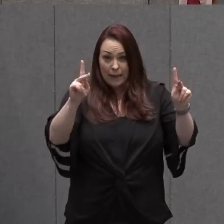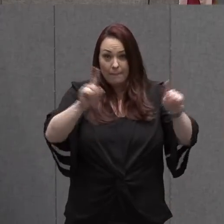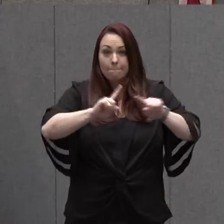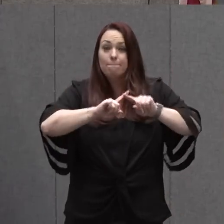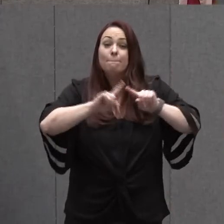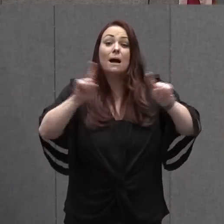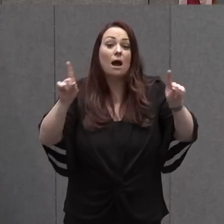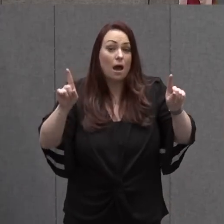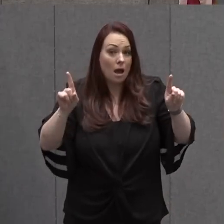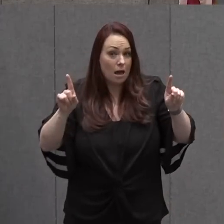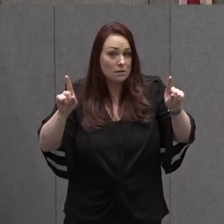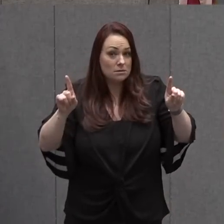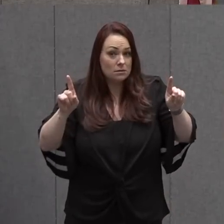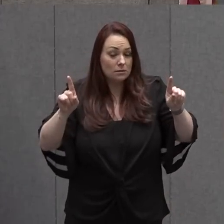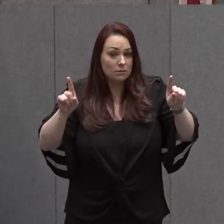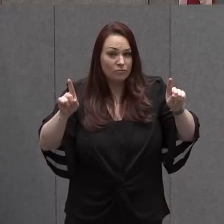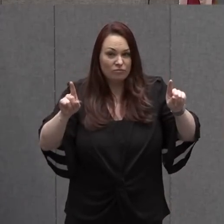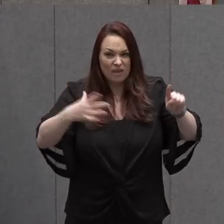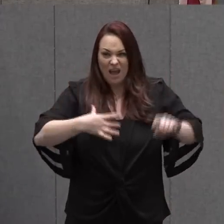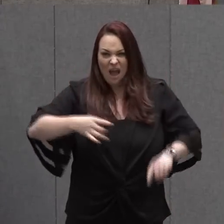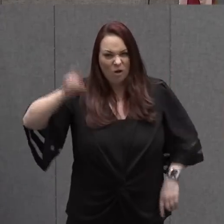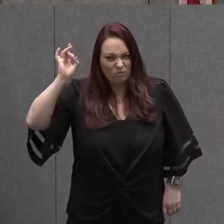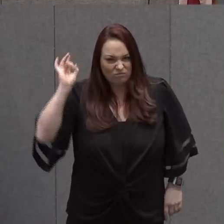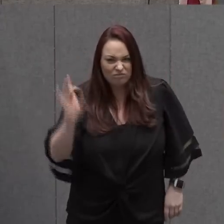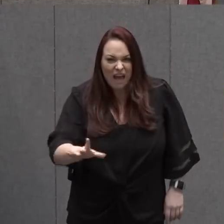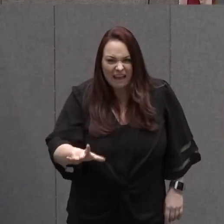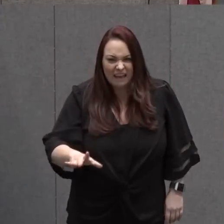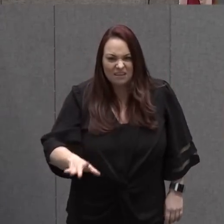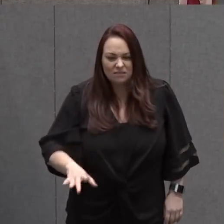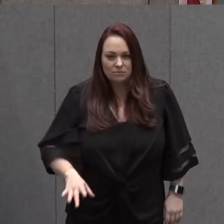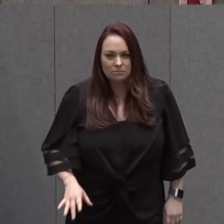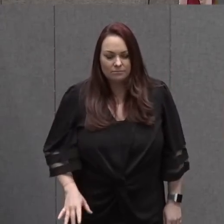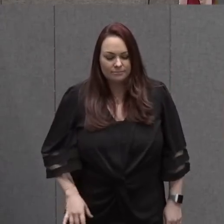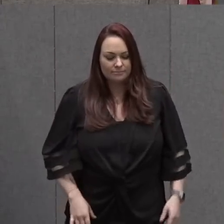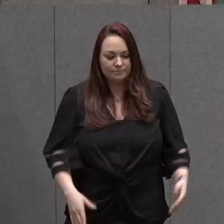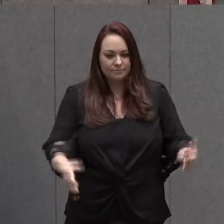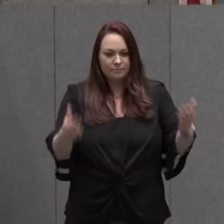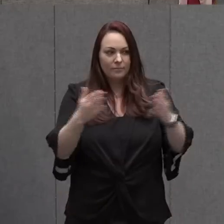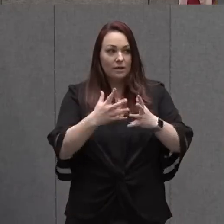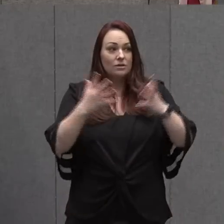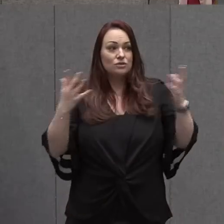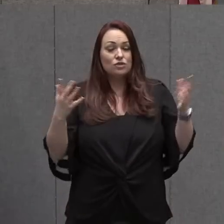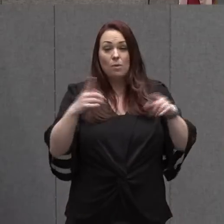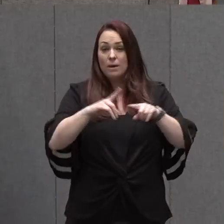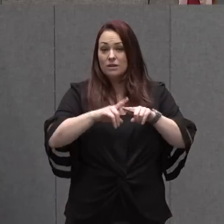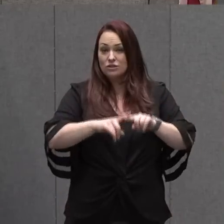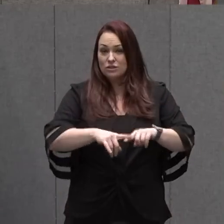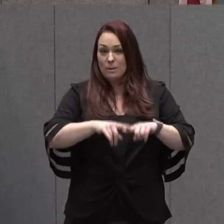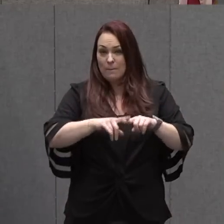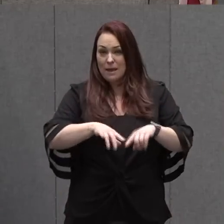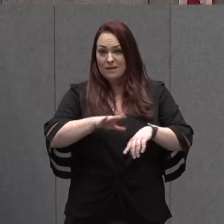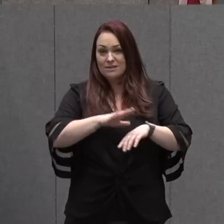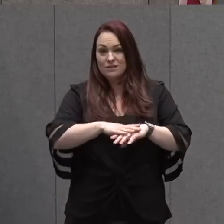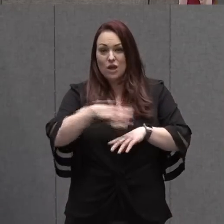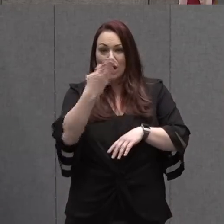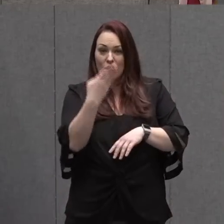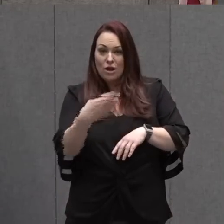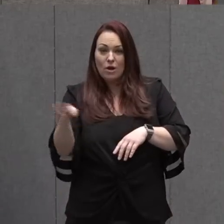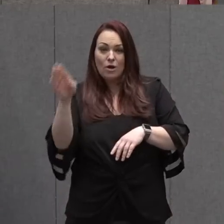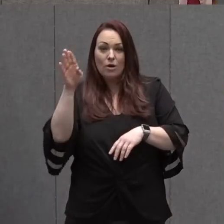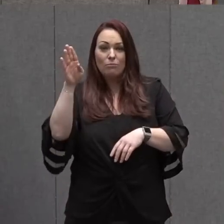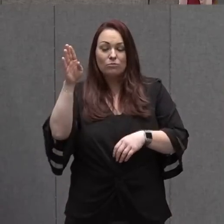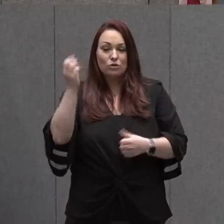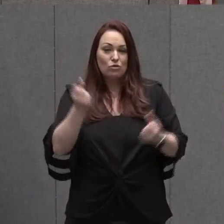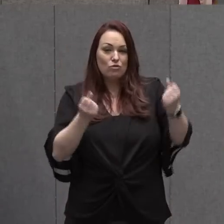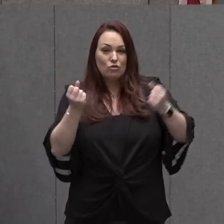But I don't like it. So much depends upon a blue car splattered with